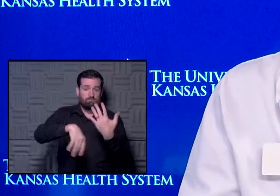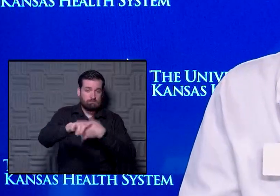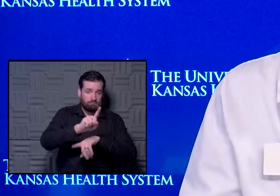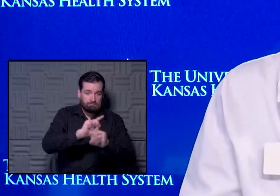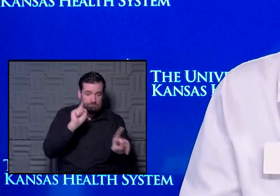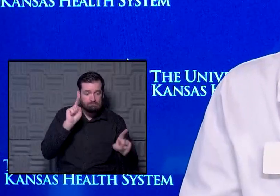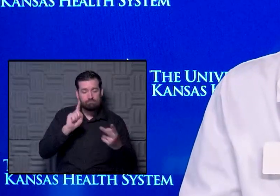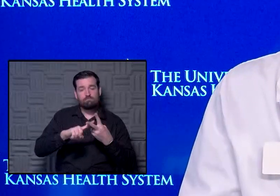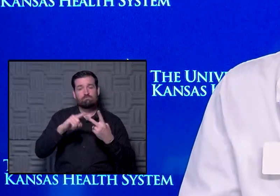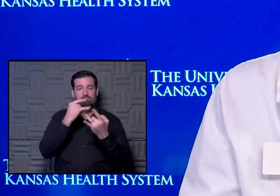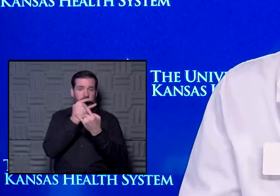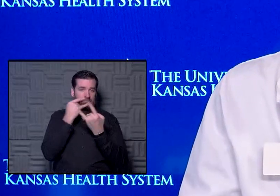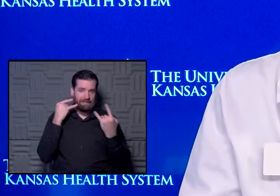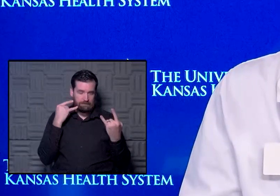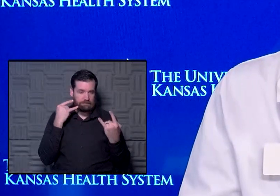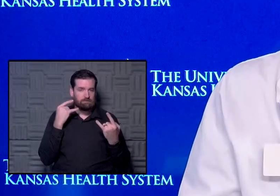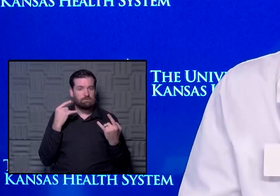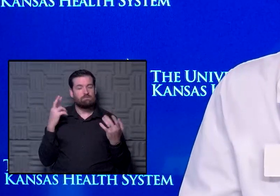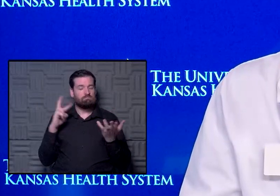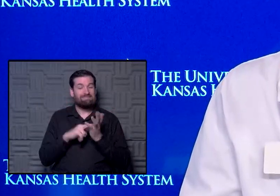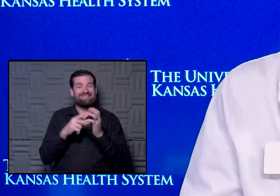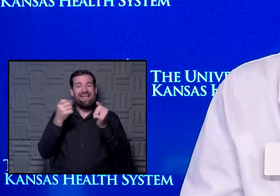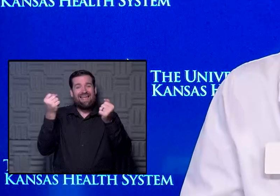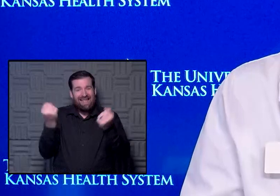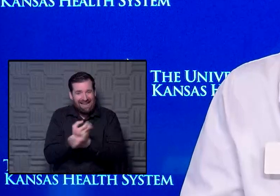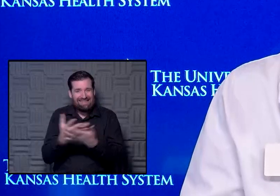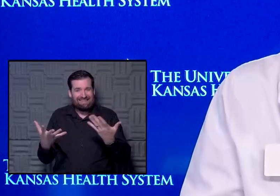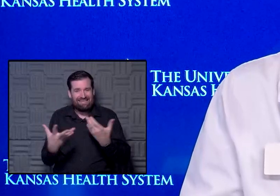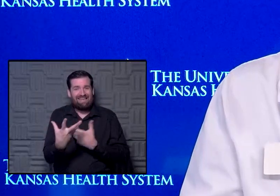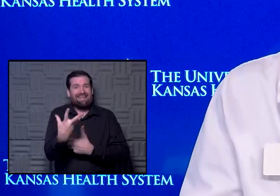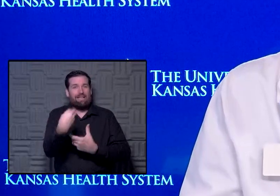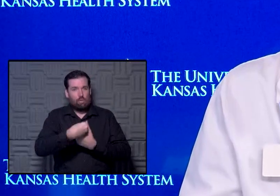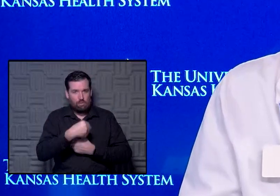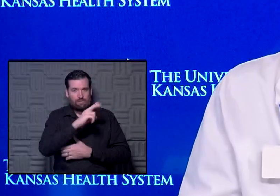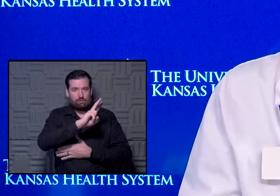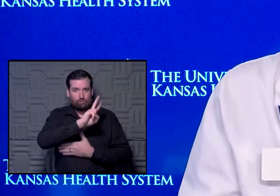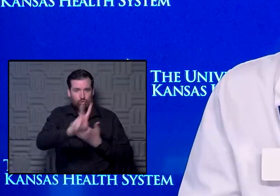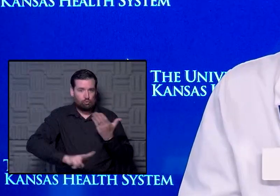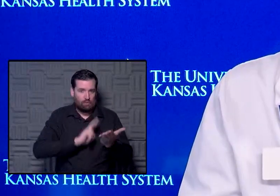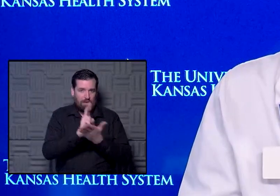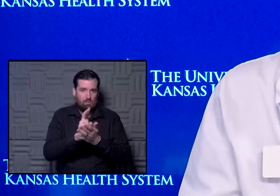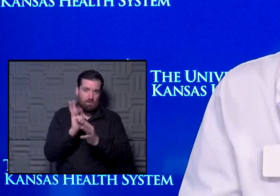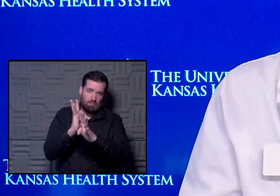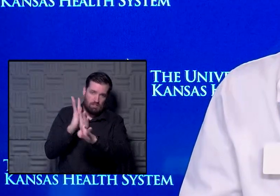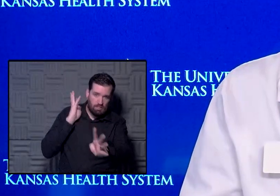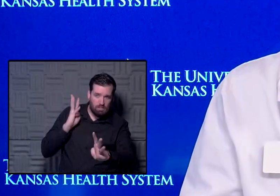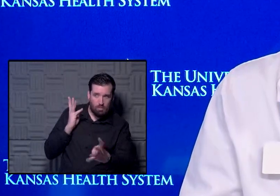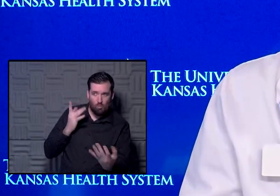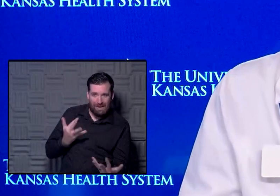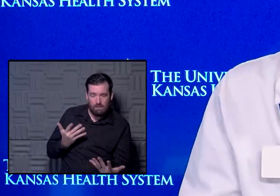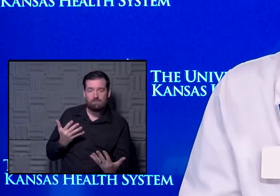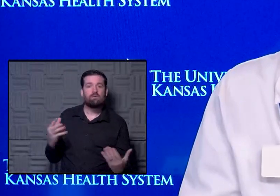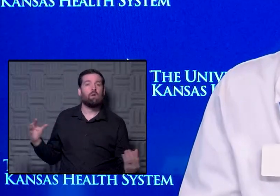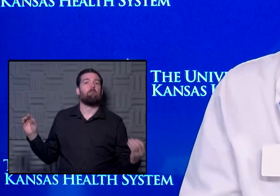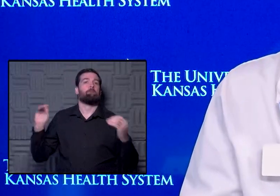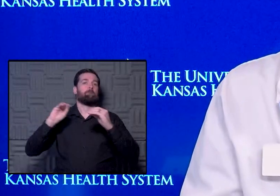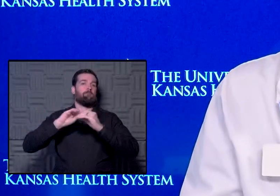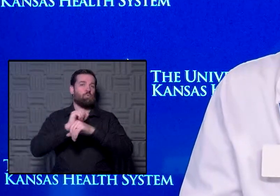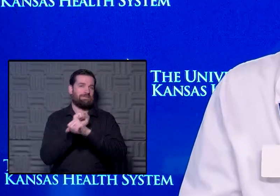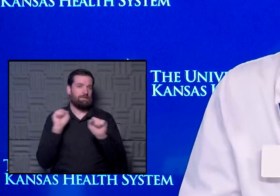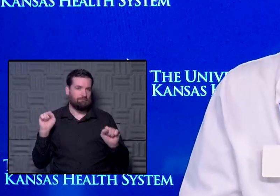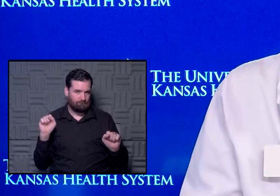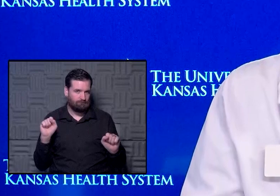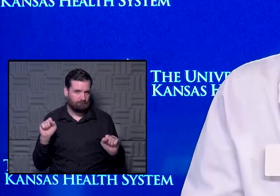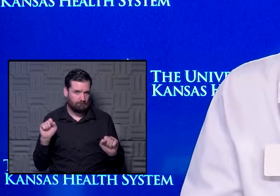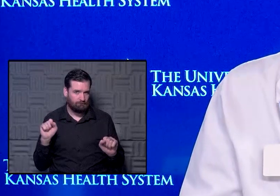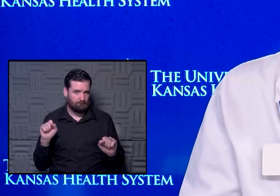distancing and wearing a mask will make anything, including a 2-hour line at a polling place, more safe than not doing